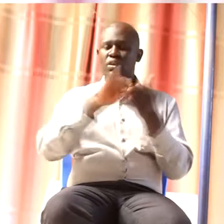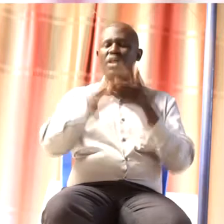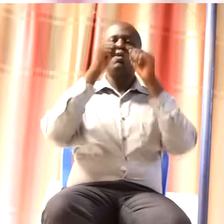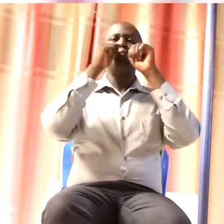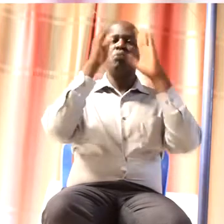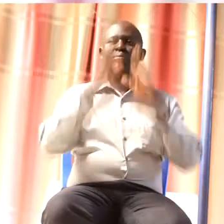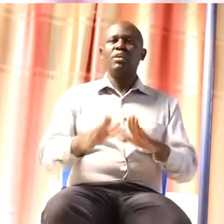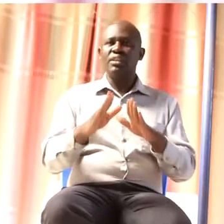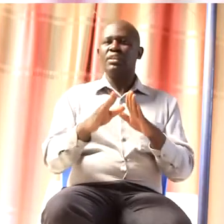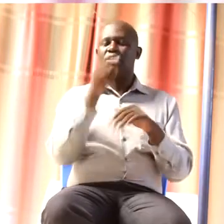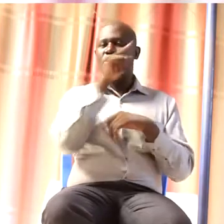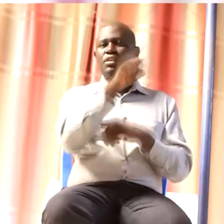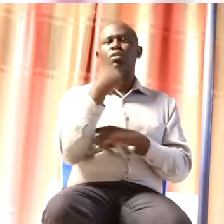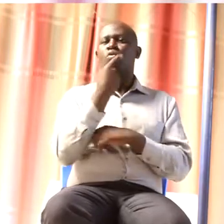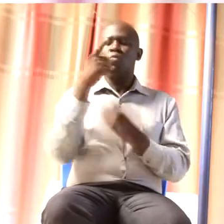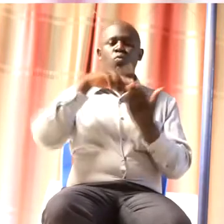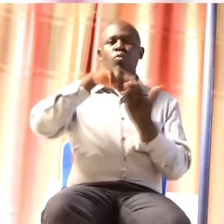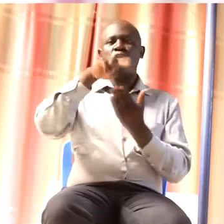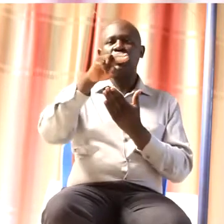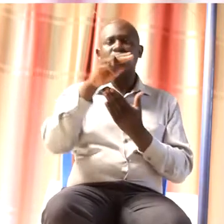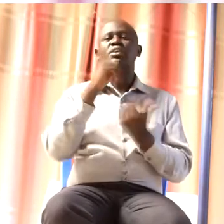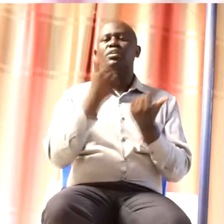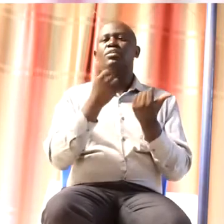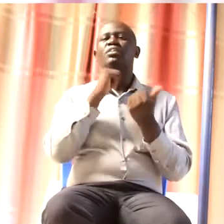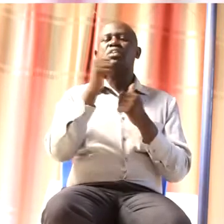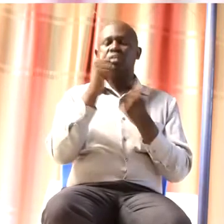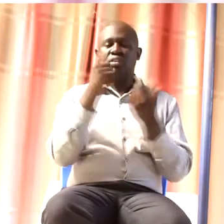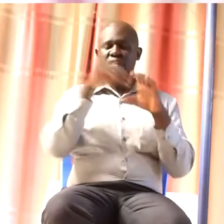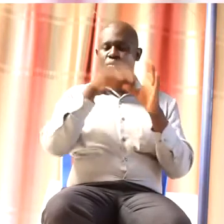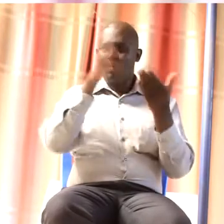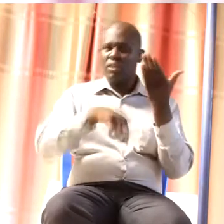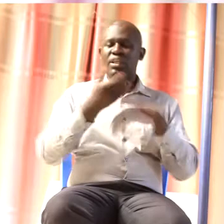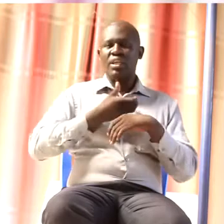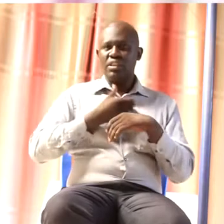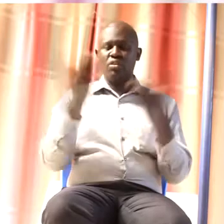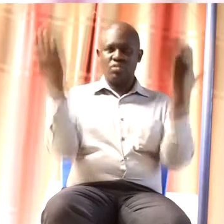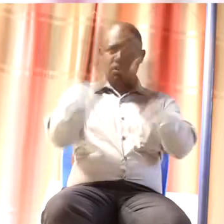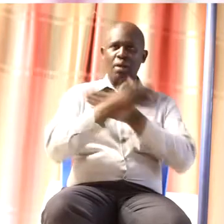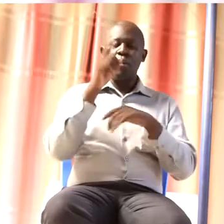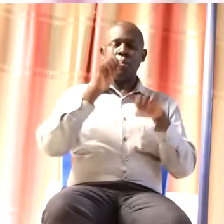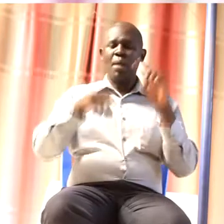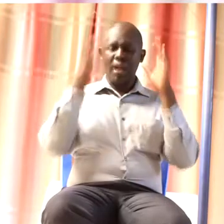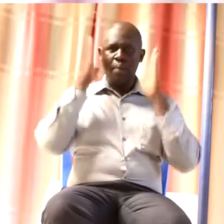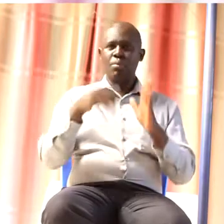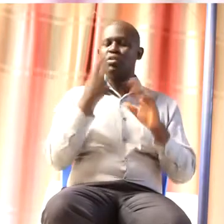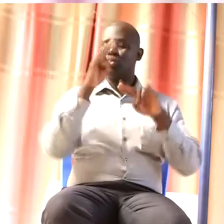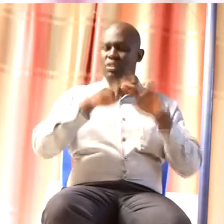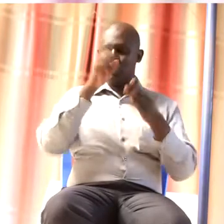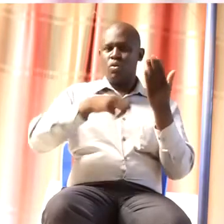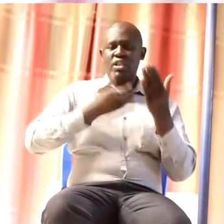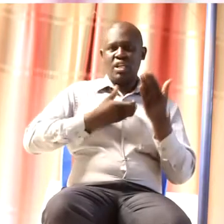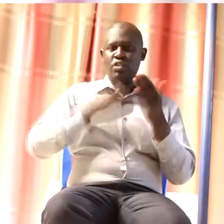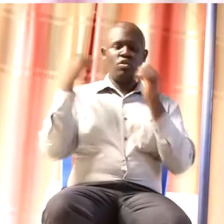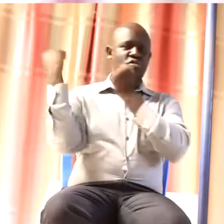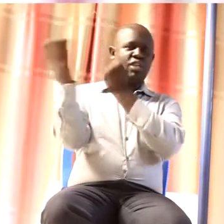not in the counsel of the ungodly, but he who sits in the counsel of the Almighty. Amen.